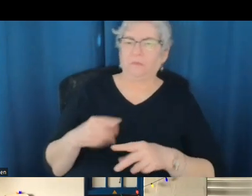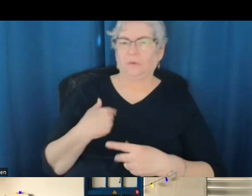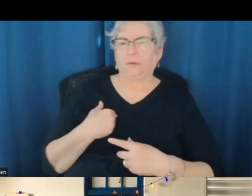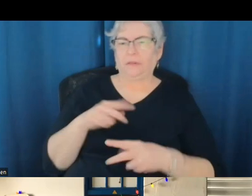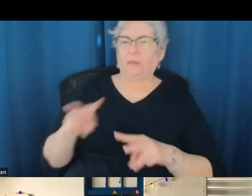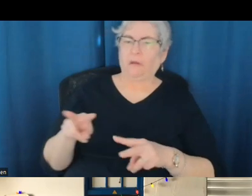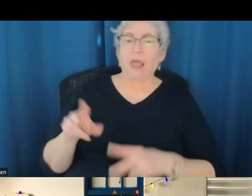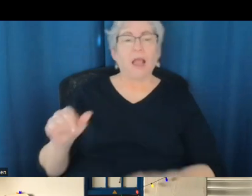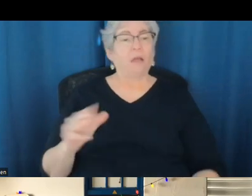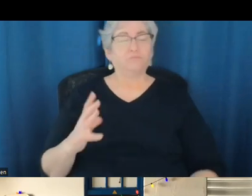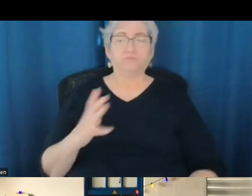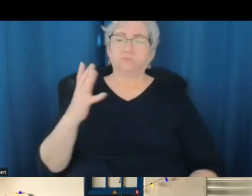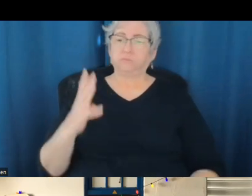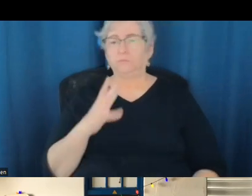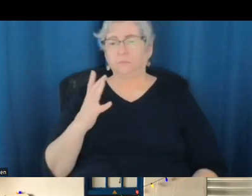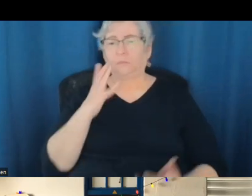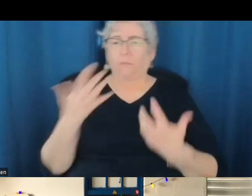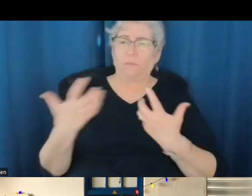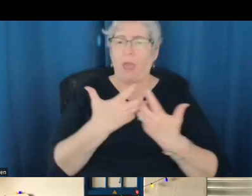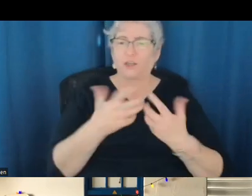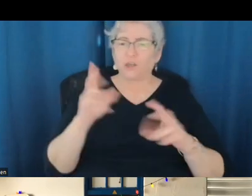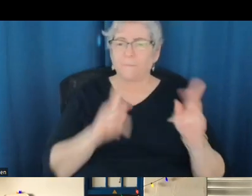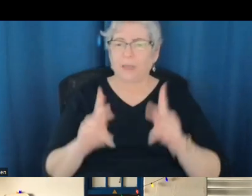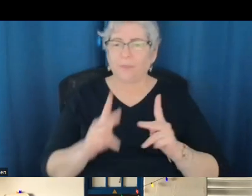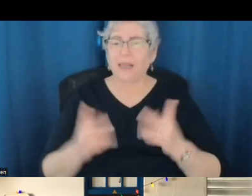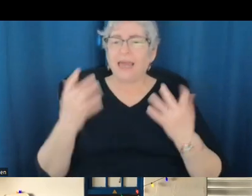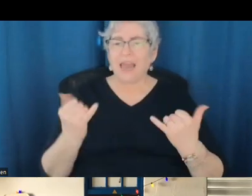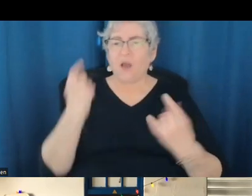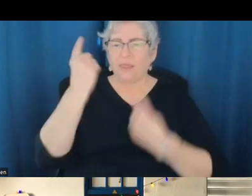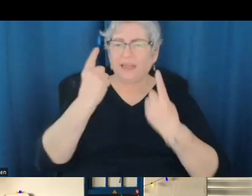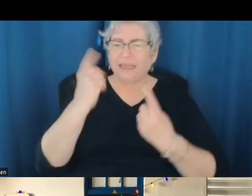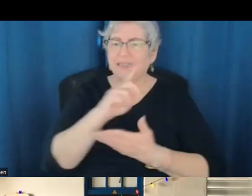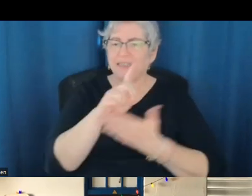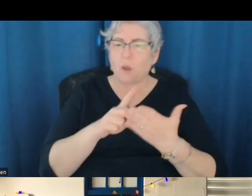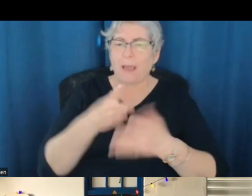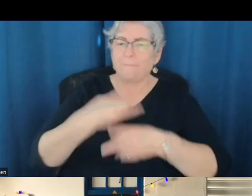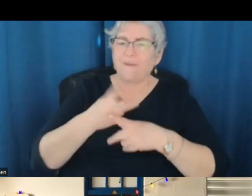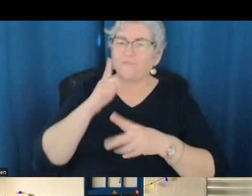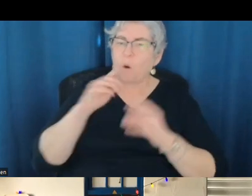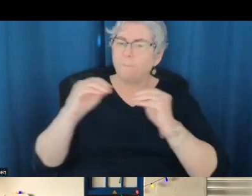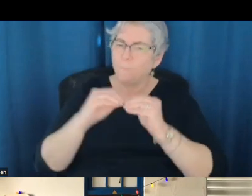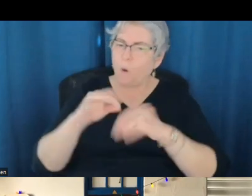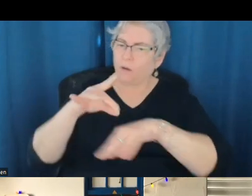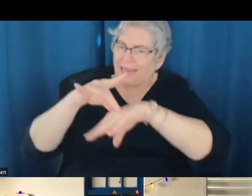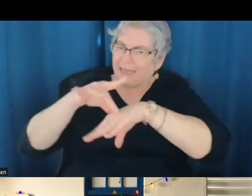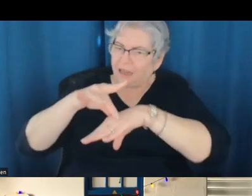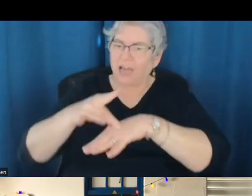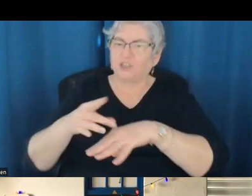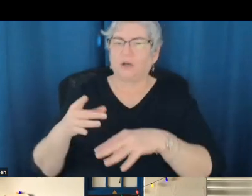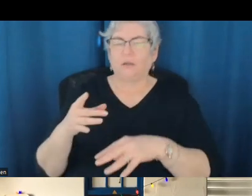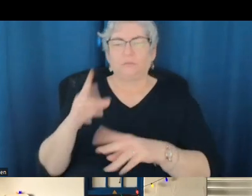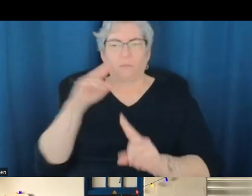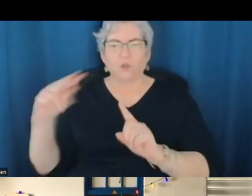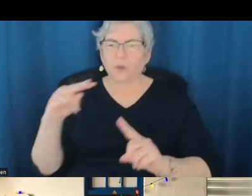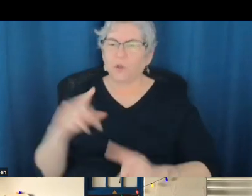was fashionable for people. Now that we're considering design and maintenance from a more ecological perspective, ask yourself,